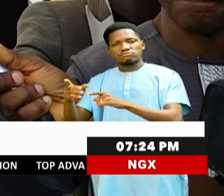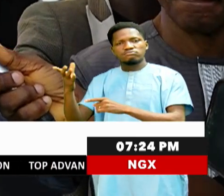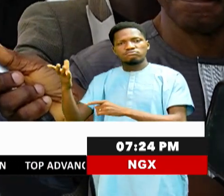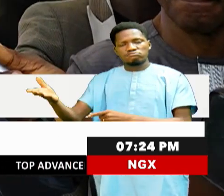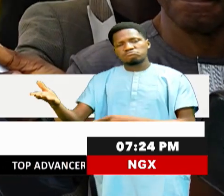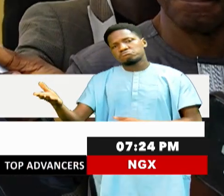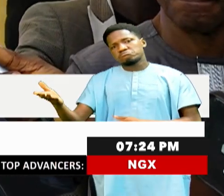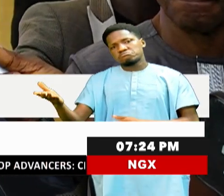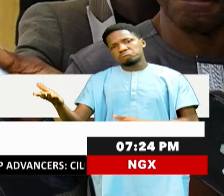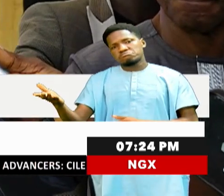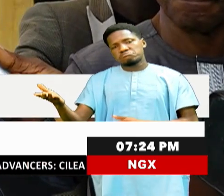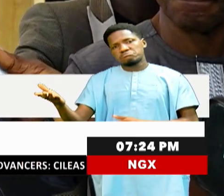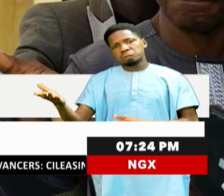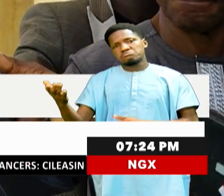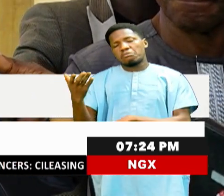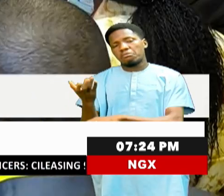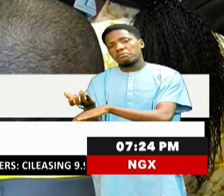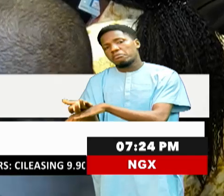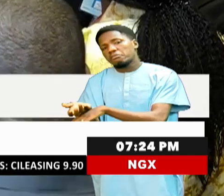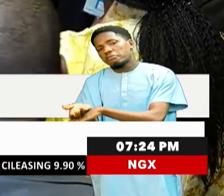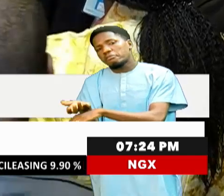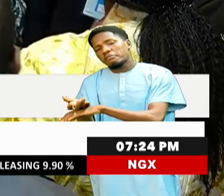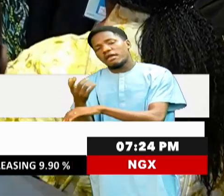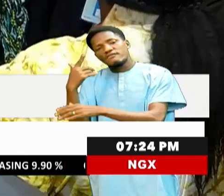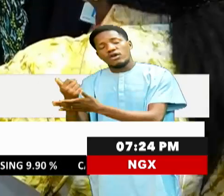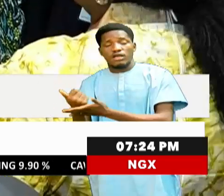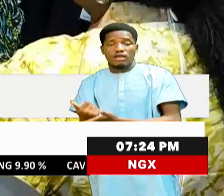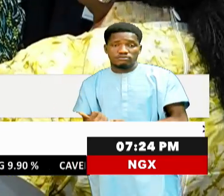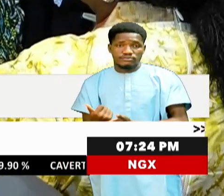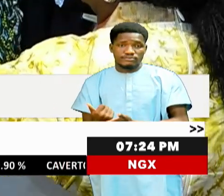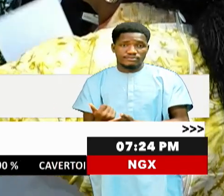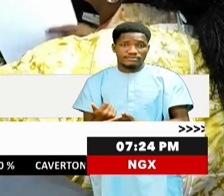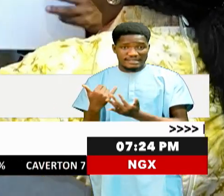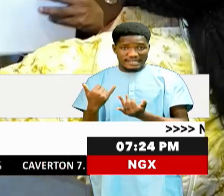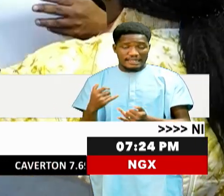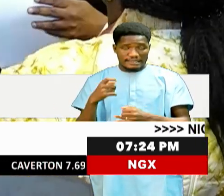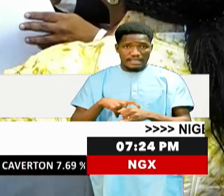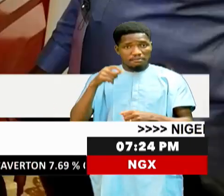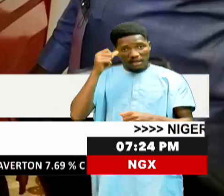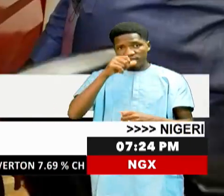like we're begging for help, but it's time for Africa